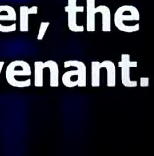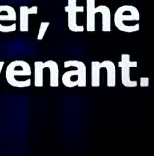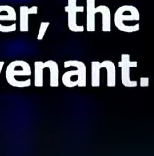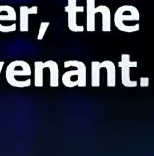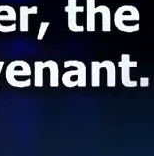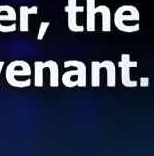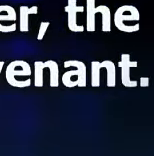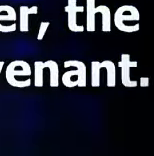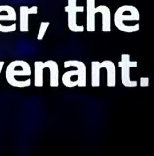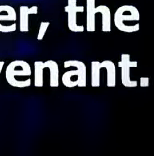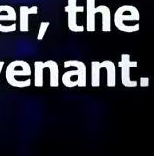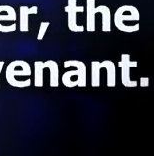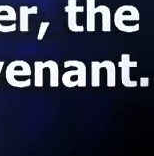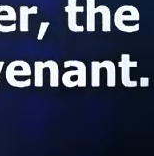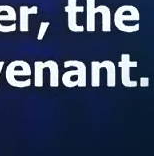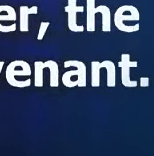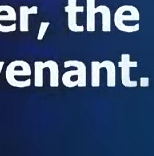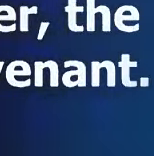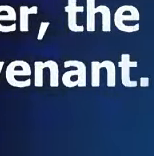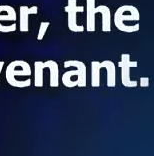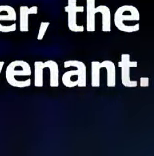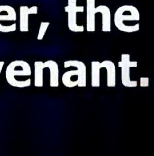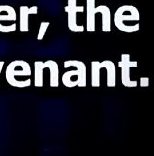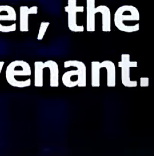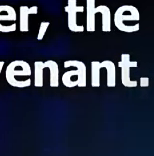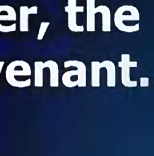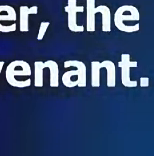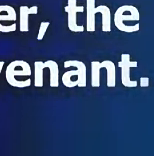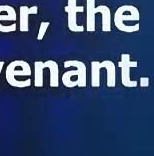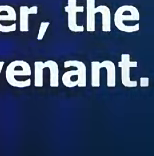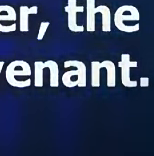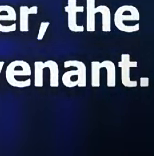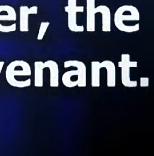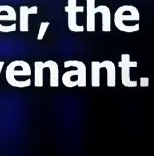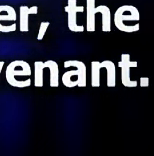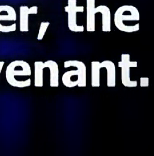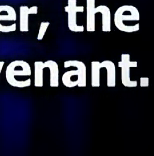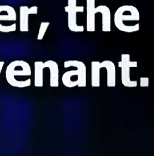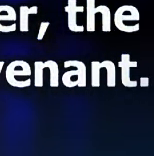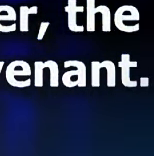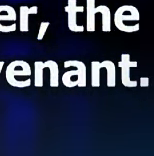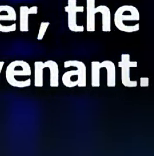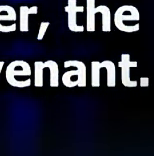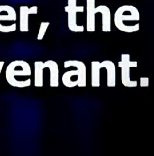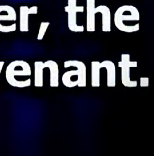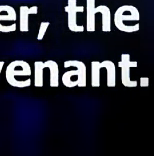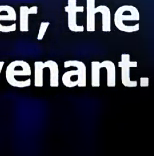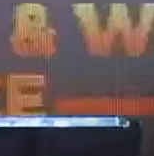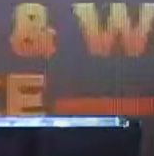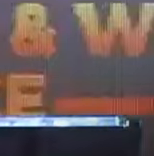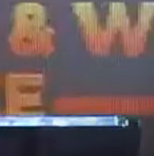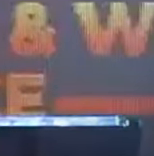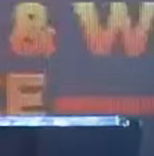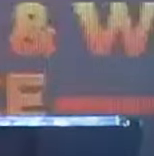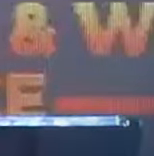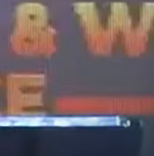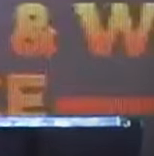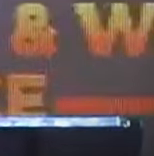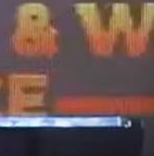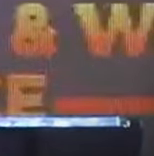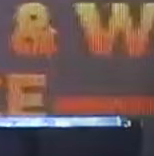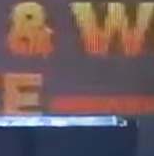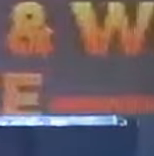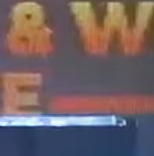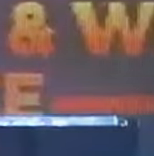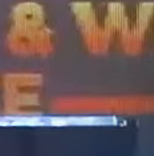not interested in offerings and pleasure from people's hands. You see, God is interested in you. And